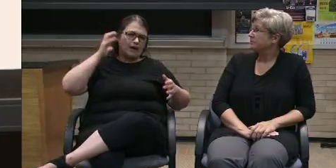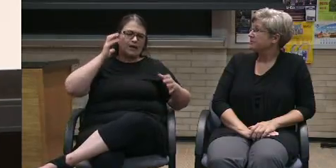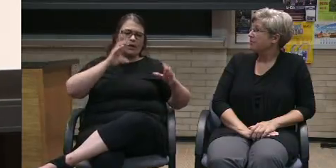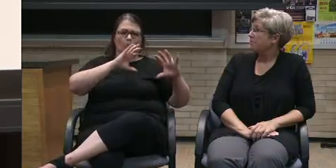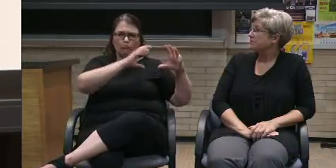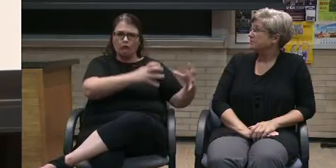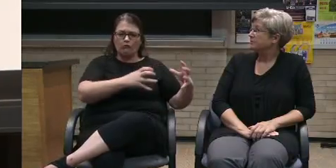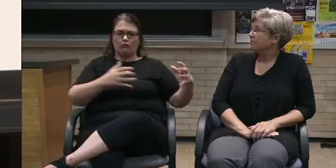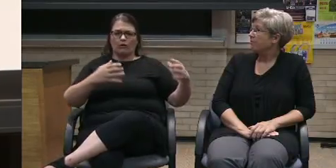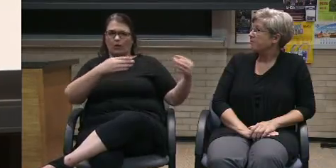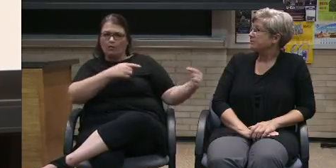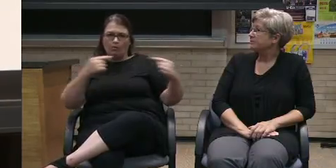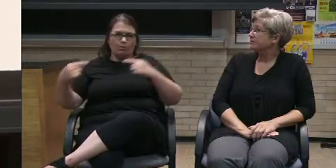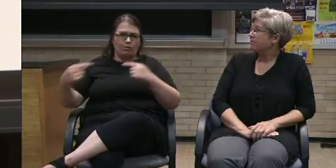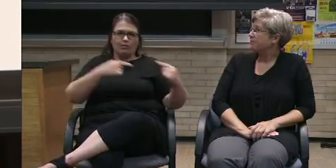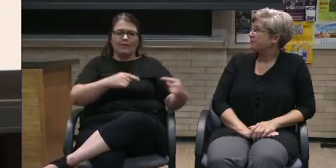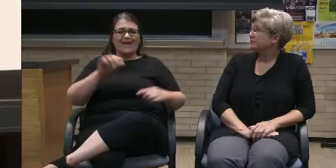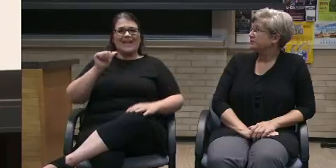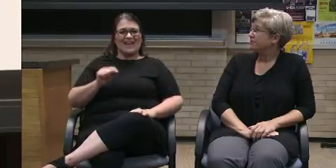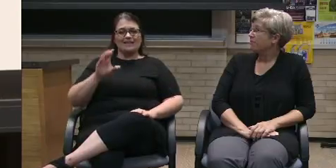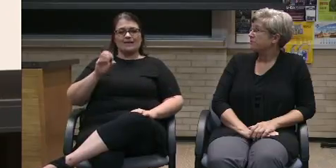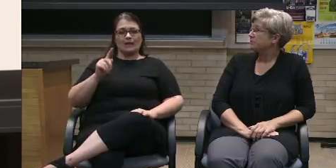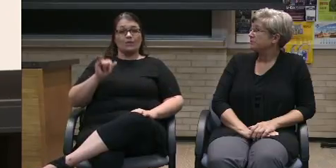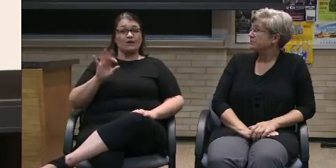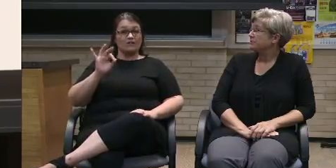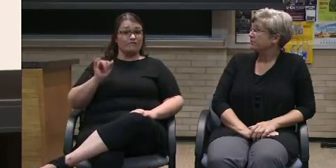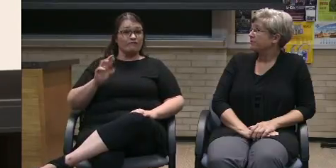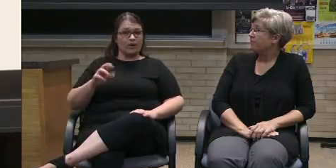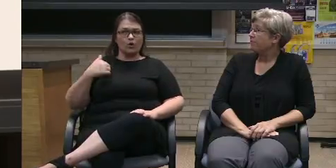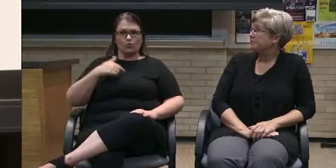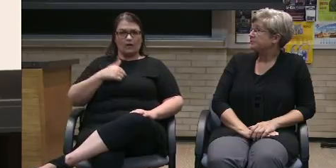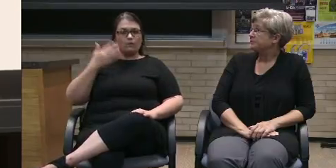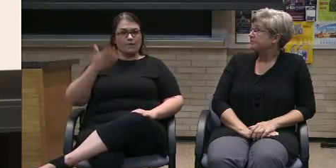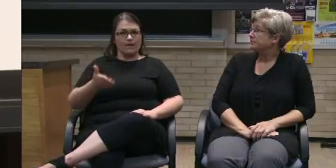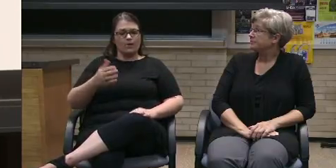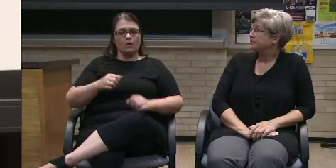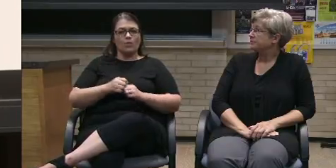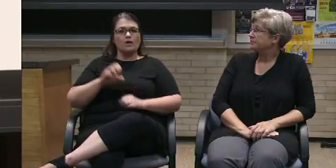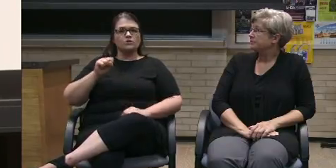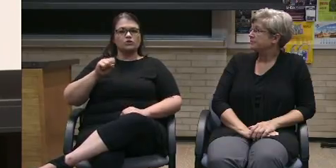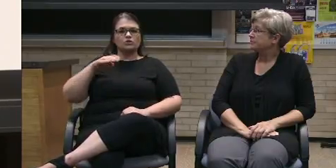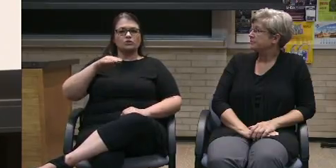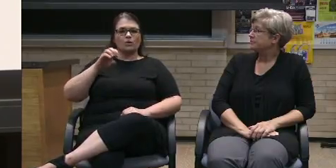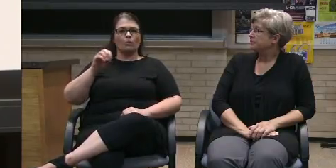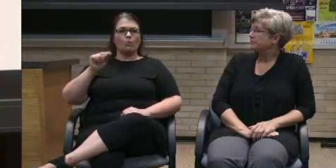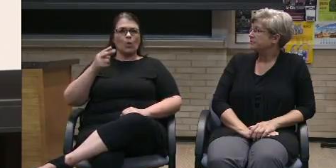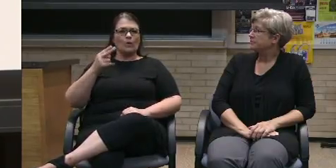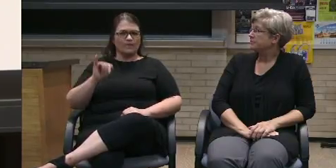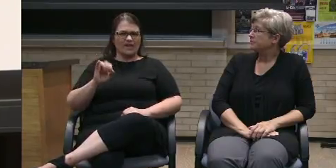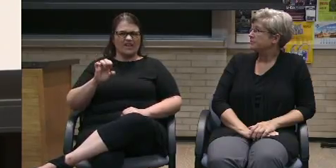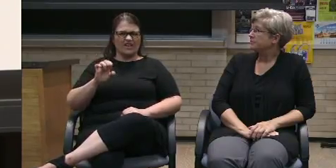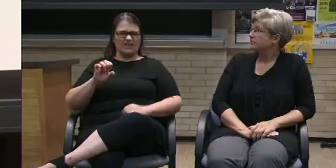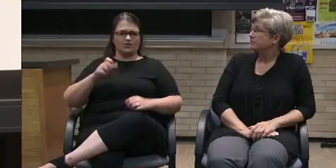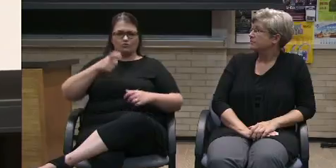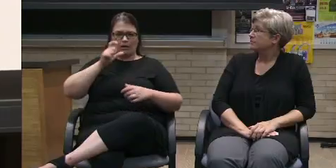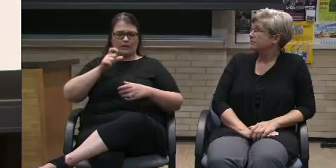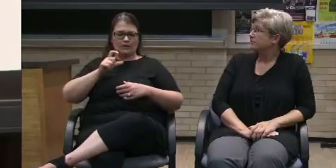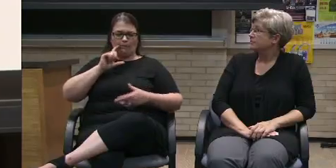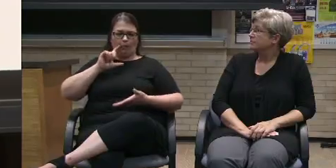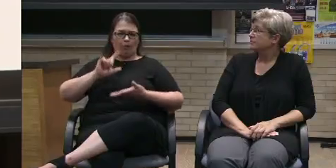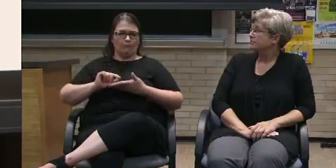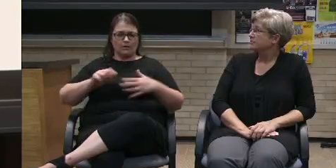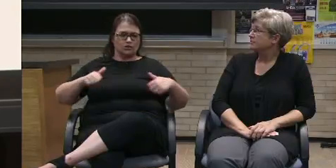county. And so at the county fair, there was SUNY Canton in the smoothie challenge. And our smoothie won